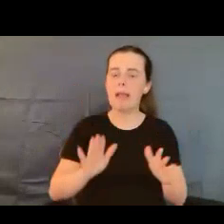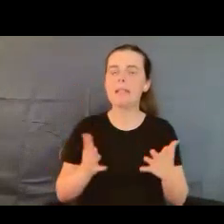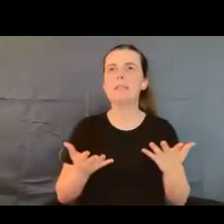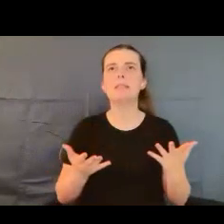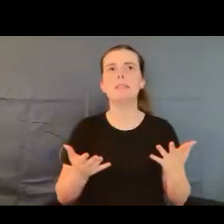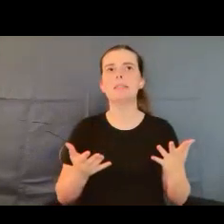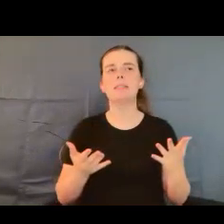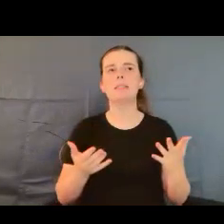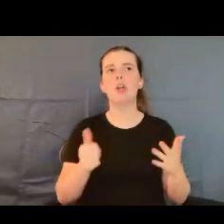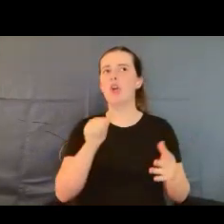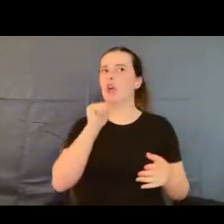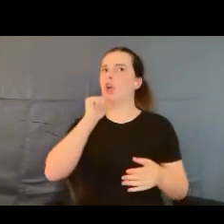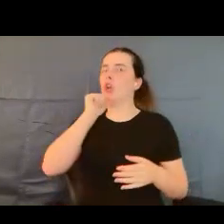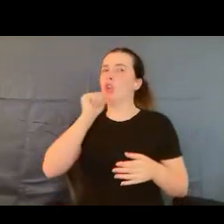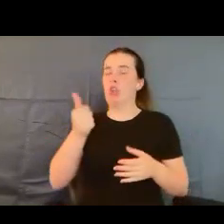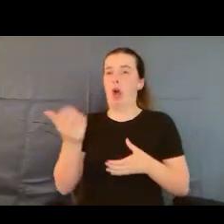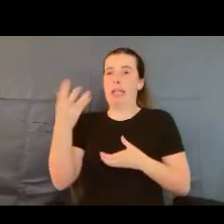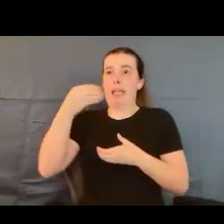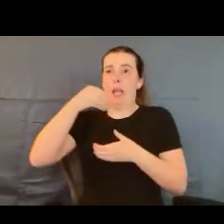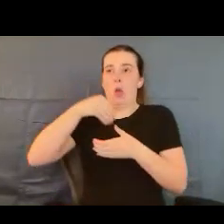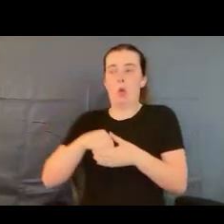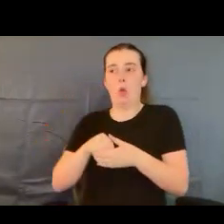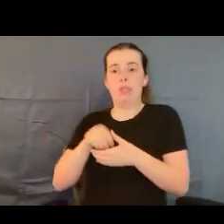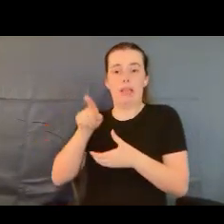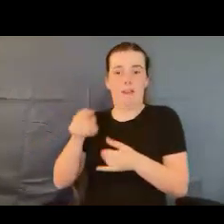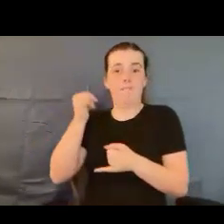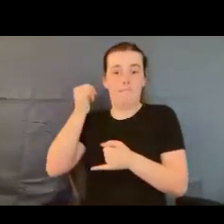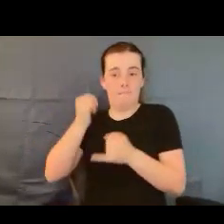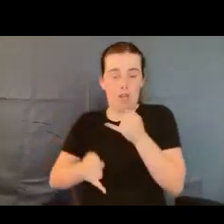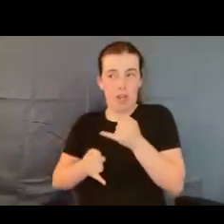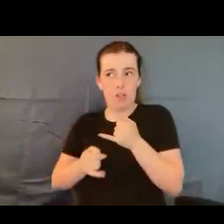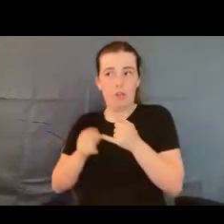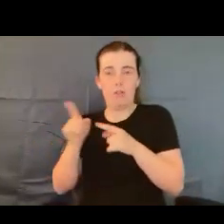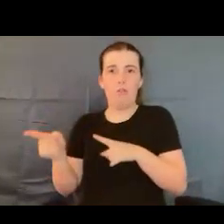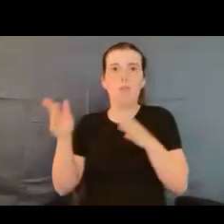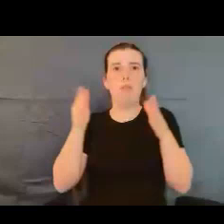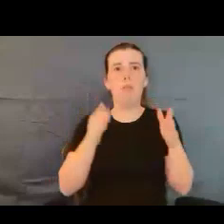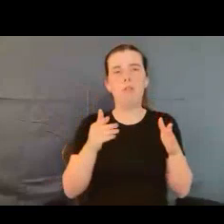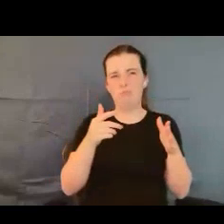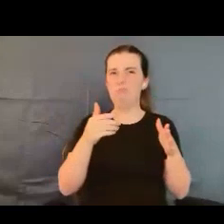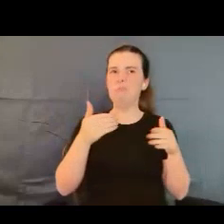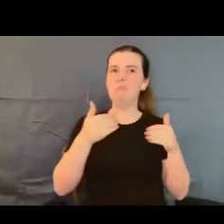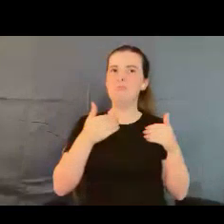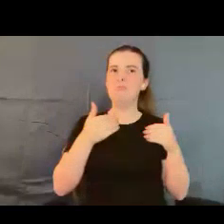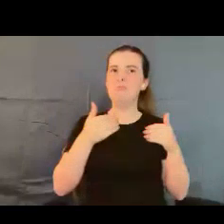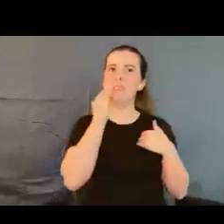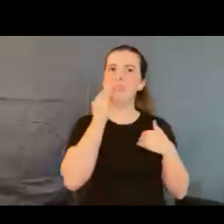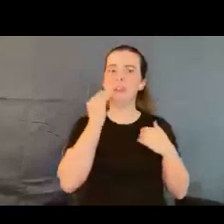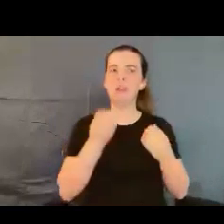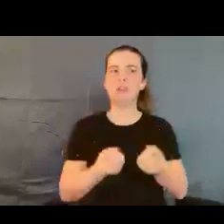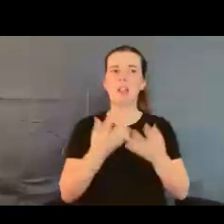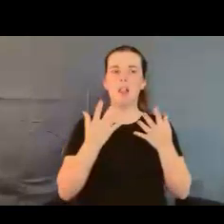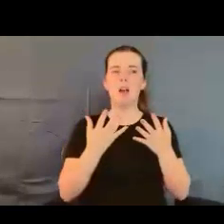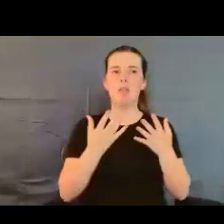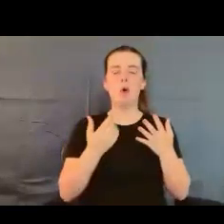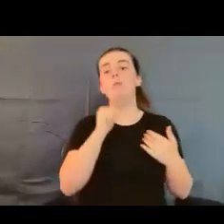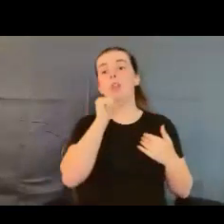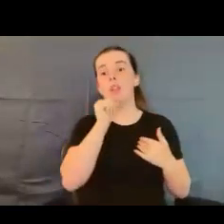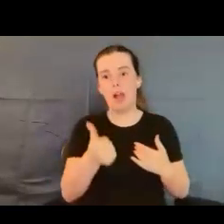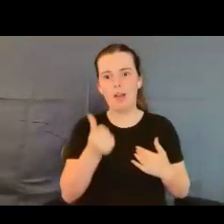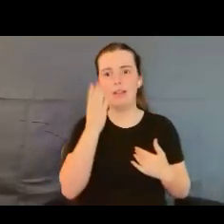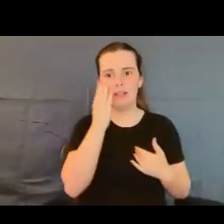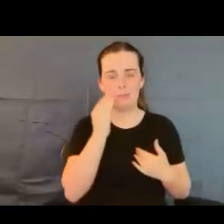not counting the actual finals, I haven't done a lot of international ones, although it'd be fun and I would love to.